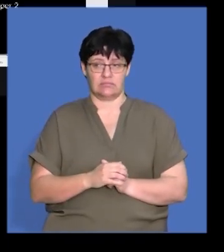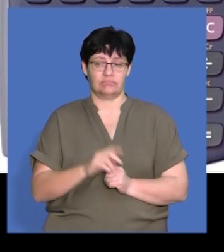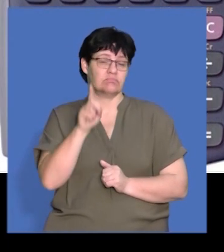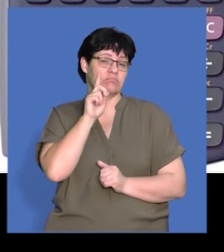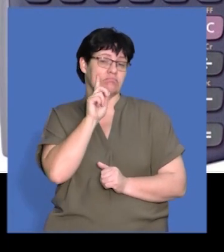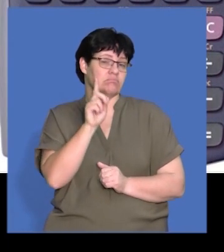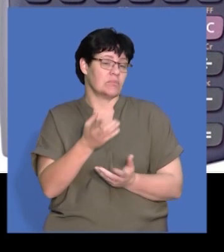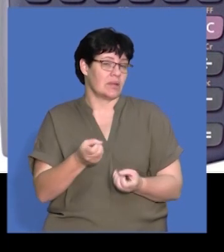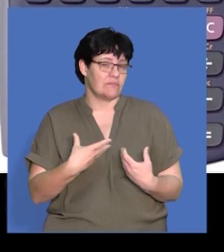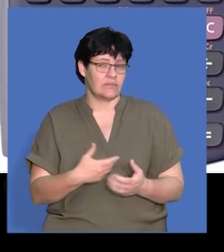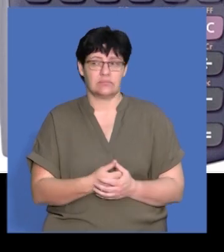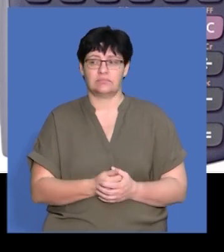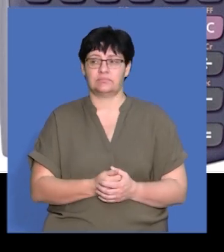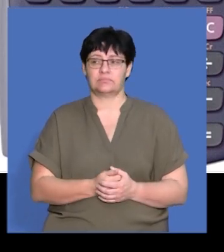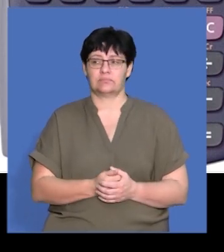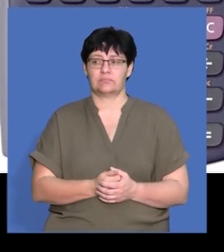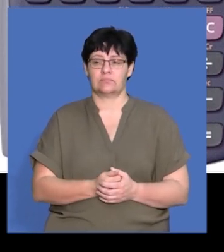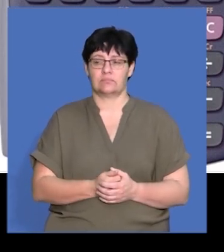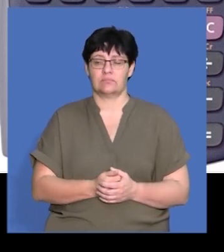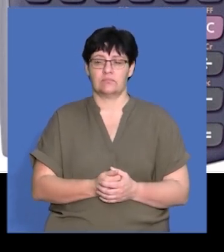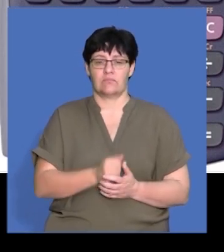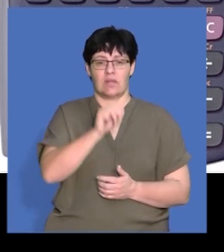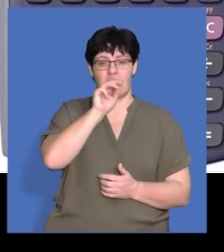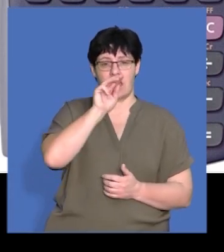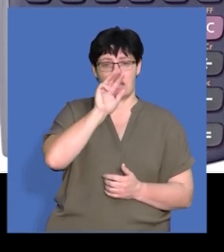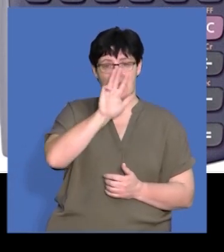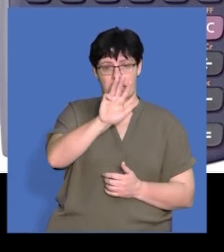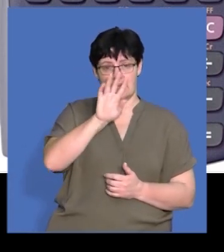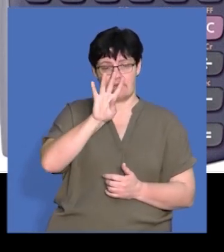that gives me. So I got 94